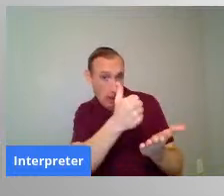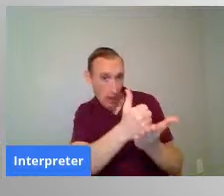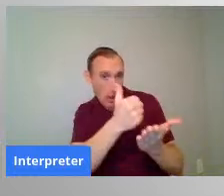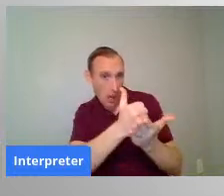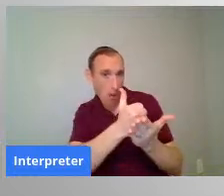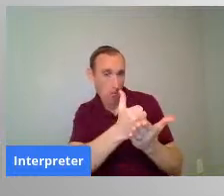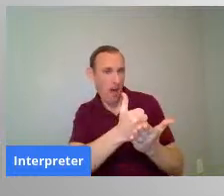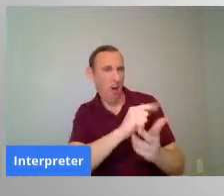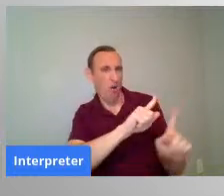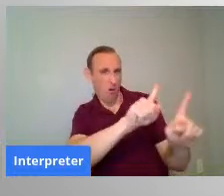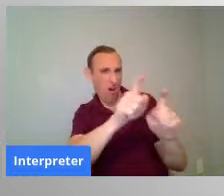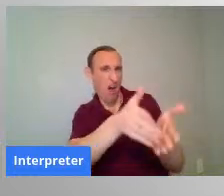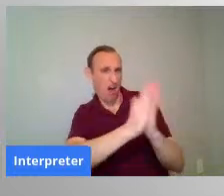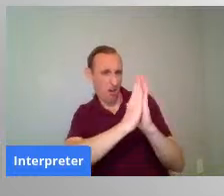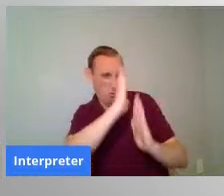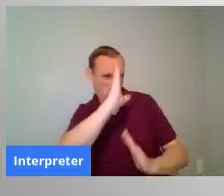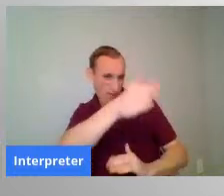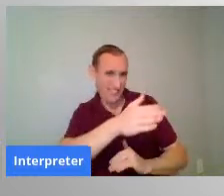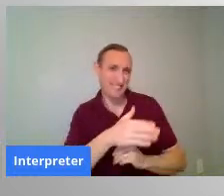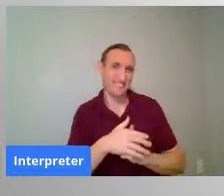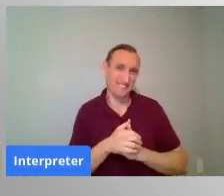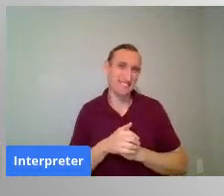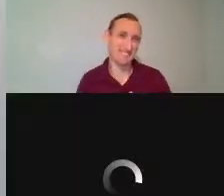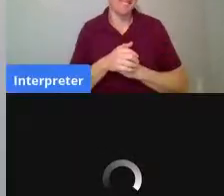if need be.